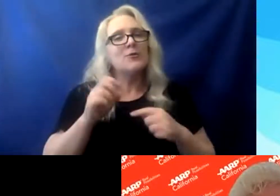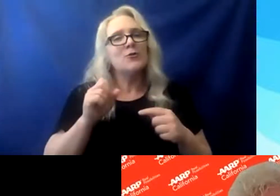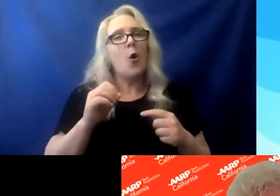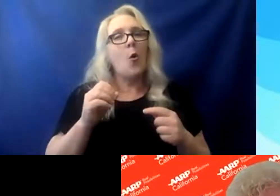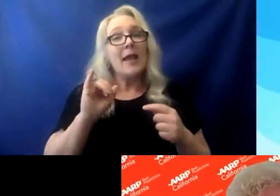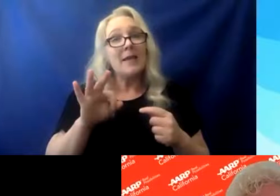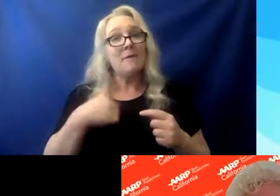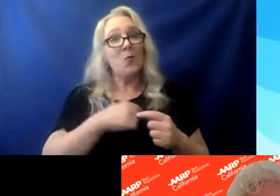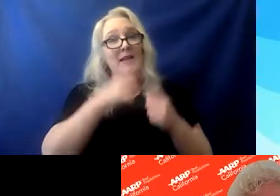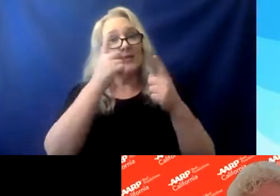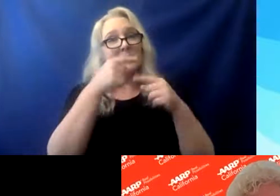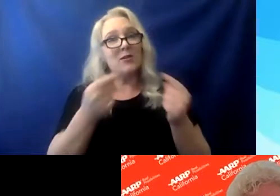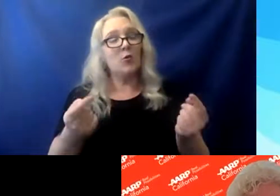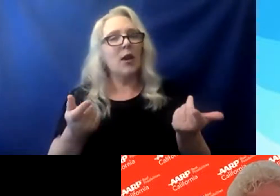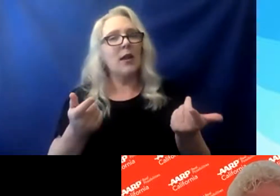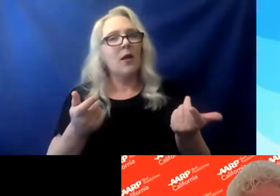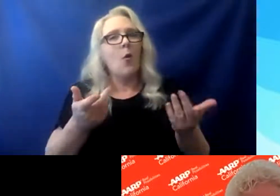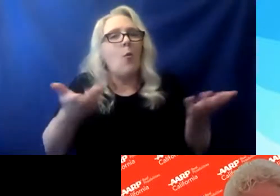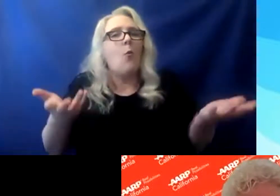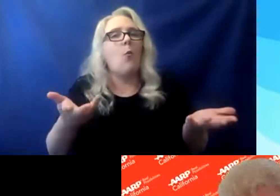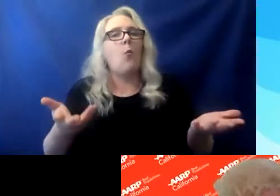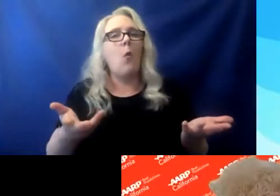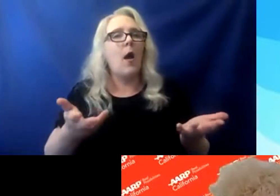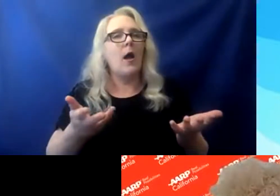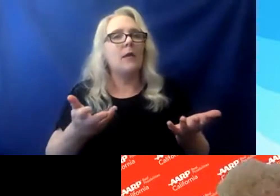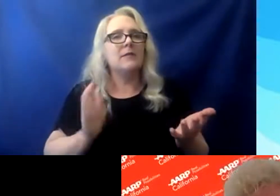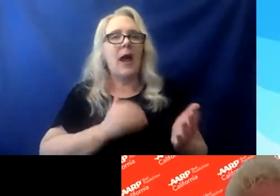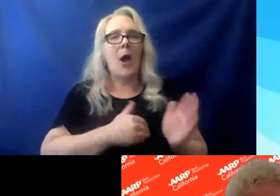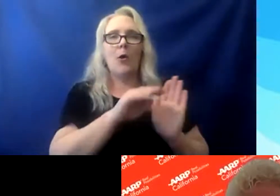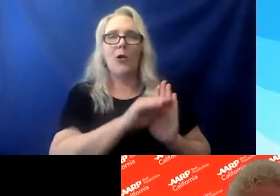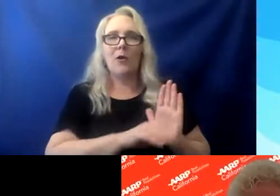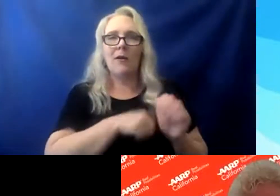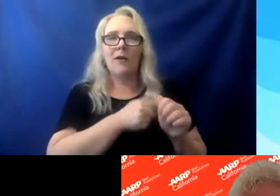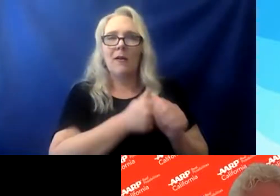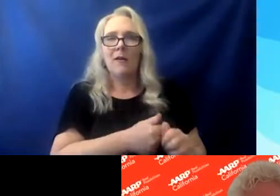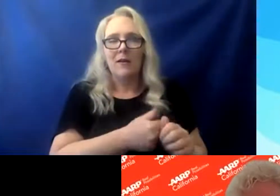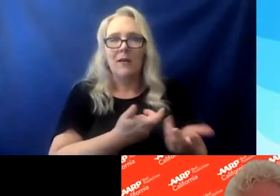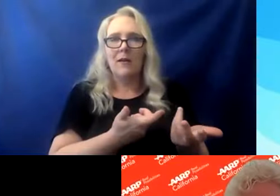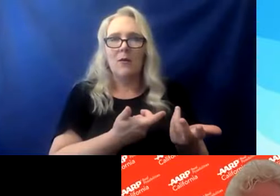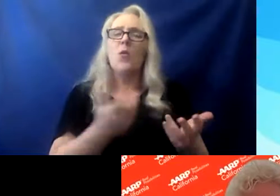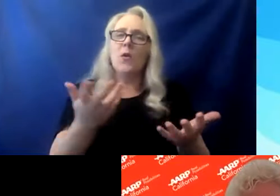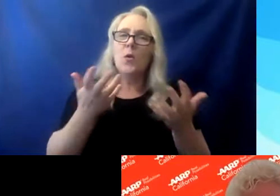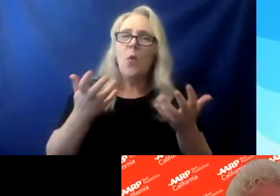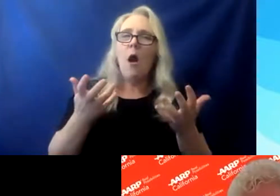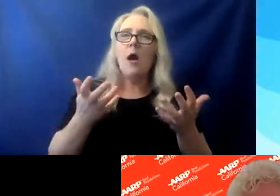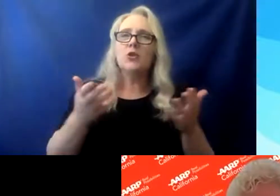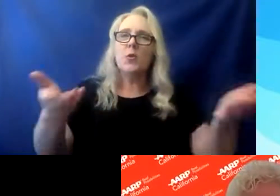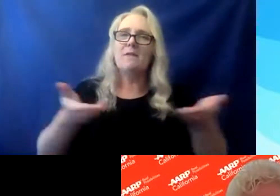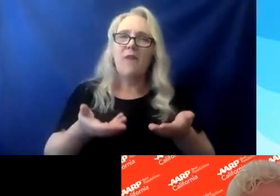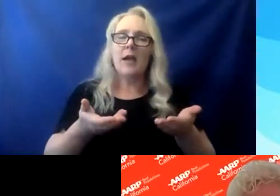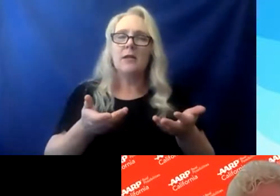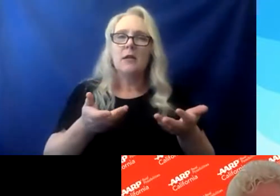with each other and then moving forward on things? Because I think we want to invite respectful conflict into